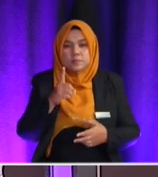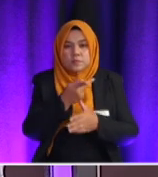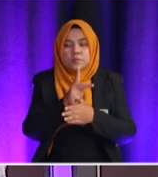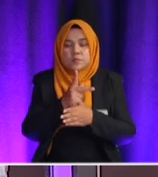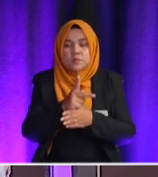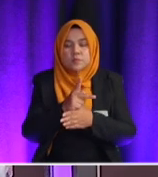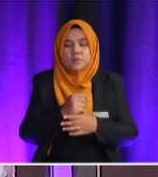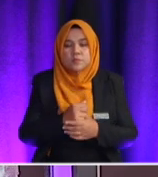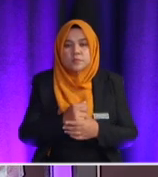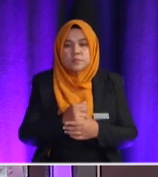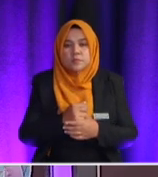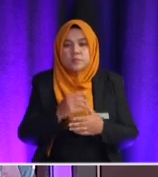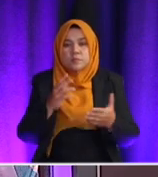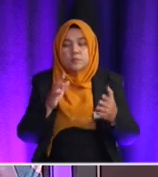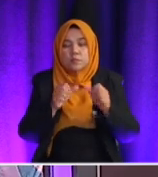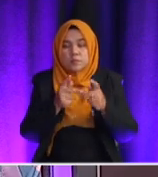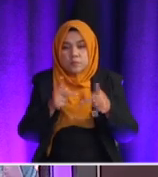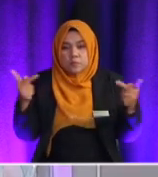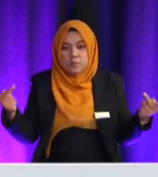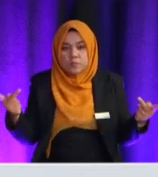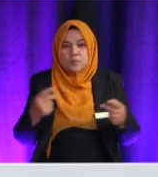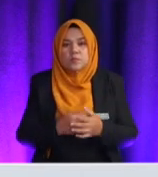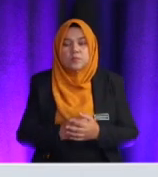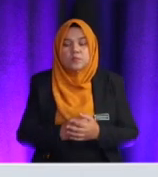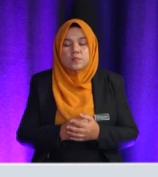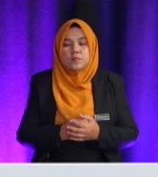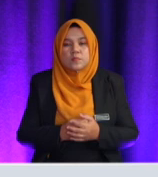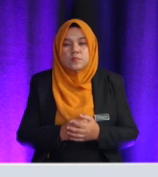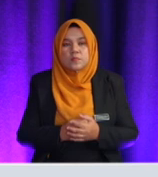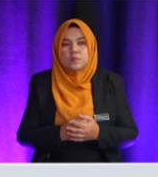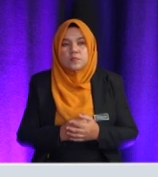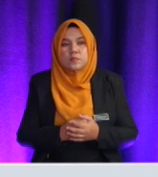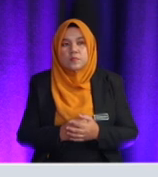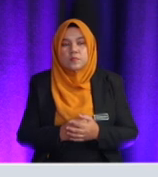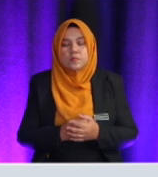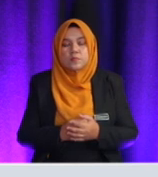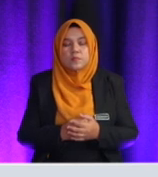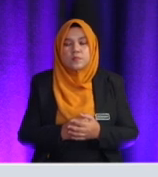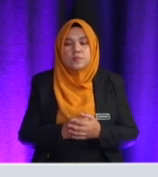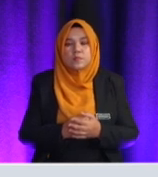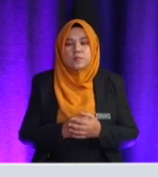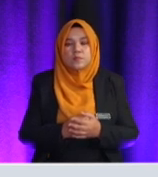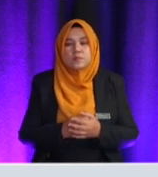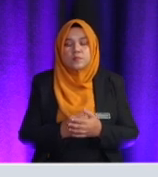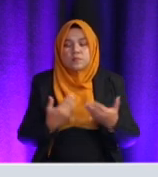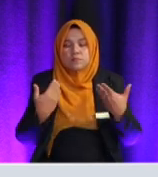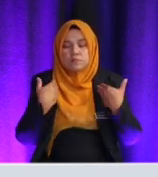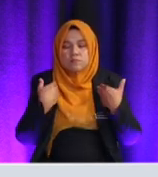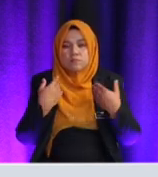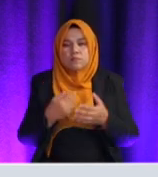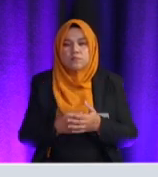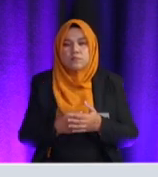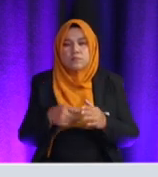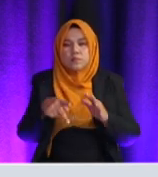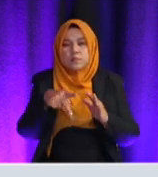you guys one newspaper article, vital to get help early in treating depression in teens. Mm-hmm. So this is